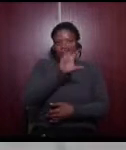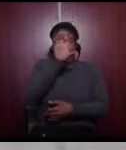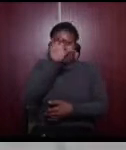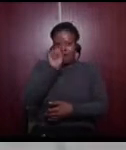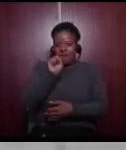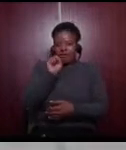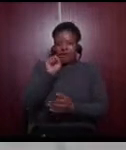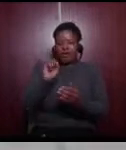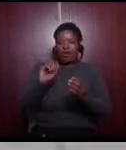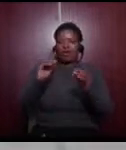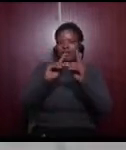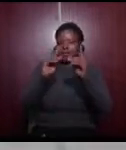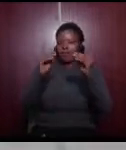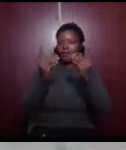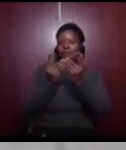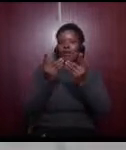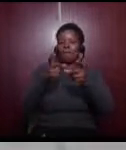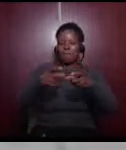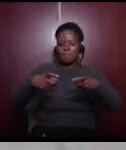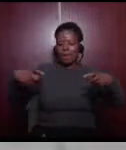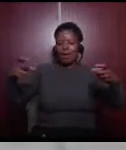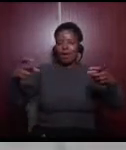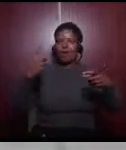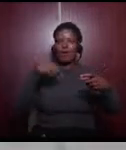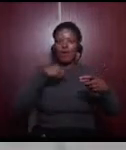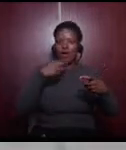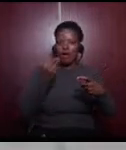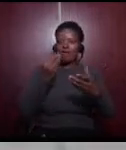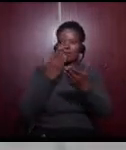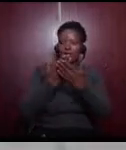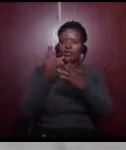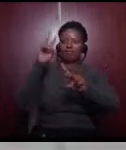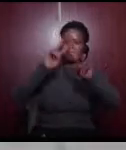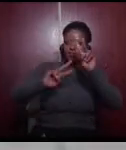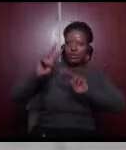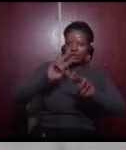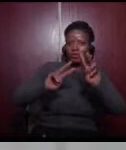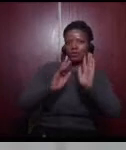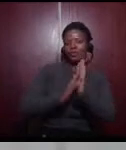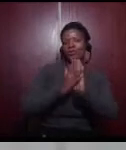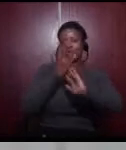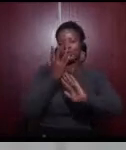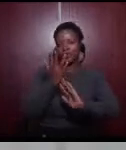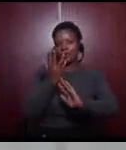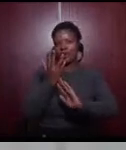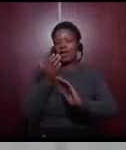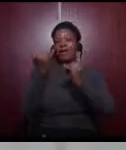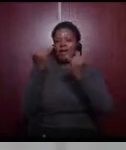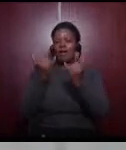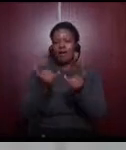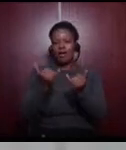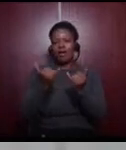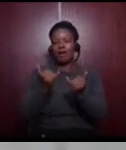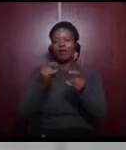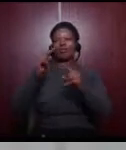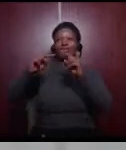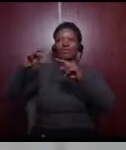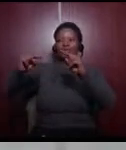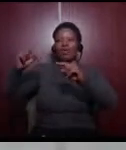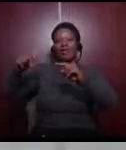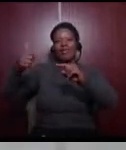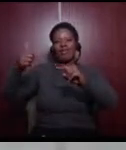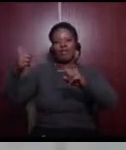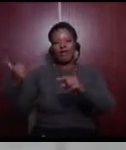kuthi ke ama sector ahlukahlukene ikhokta iyona emandatewe umthetho lo wezenhlekelele ukuthi kube